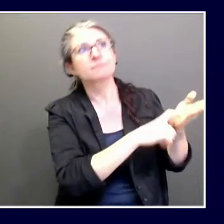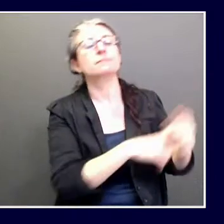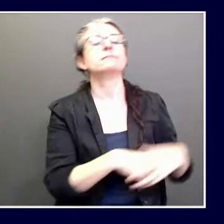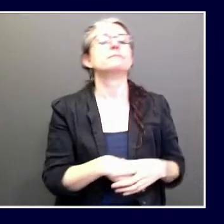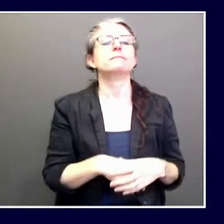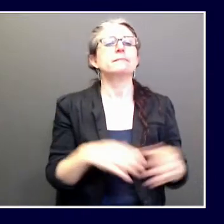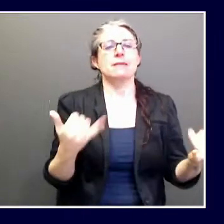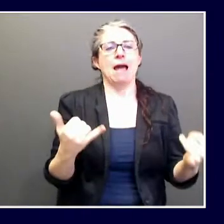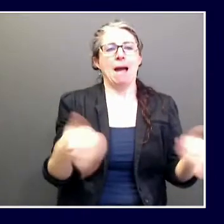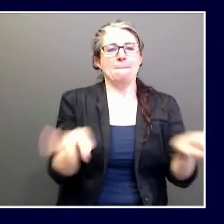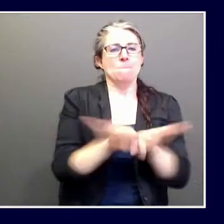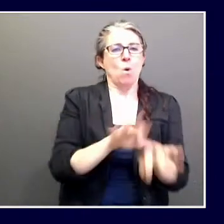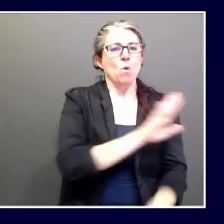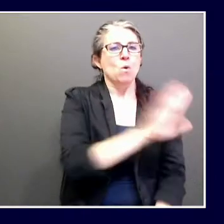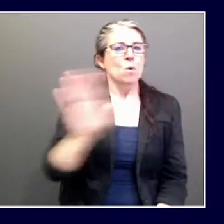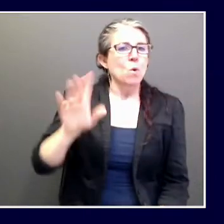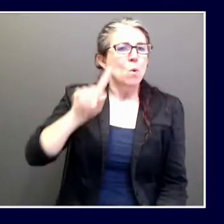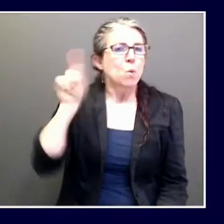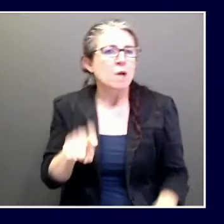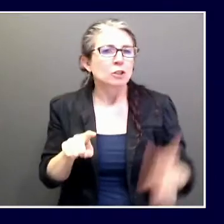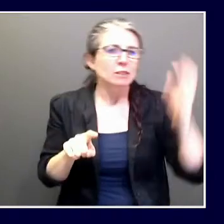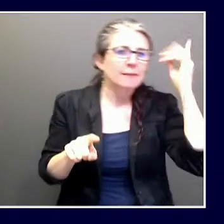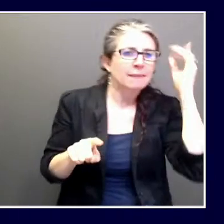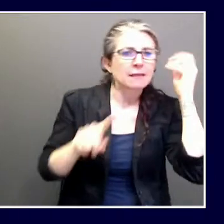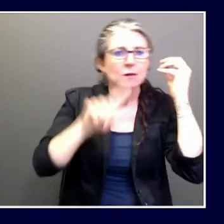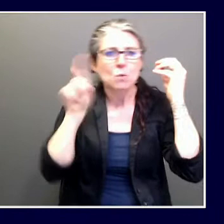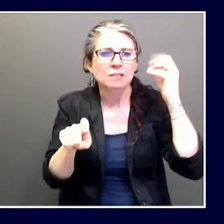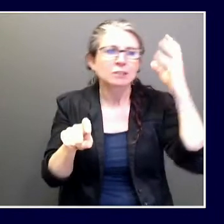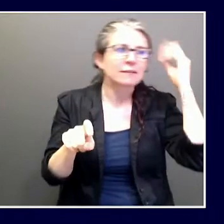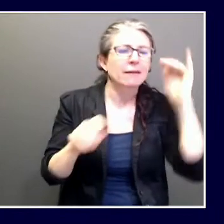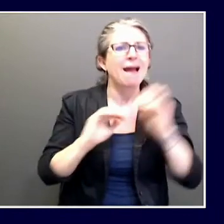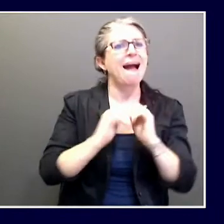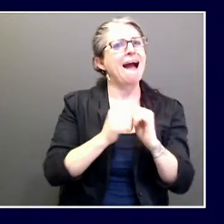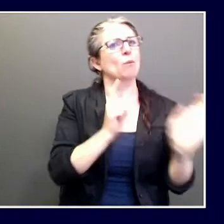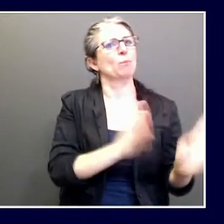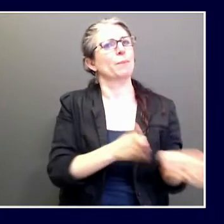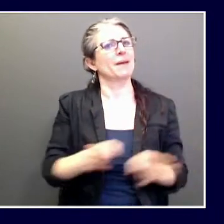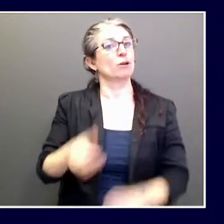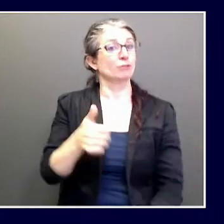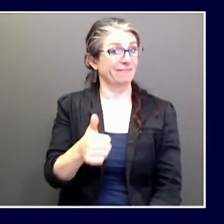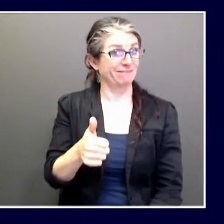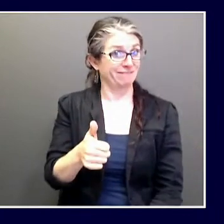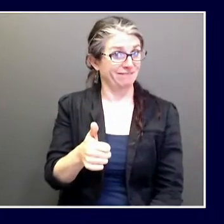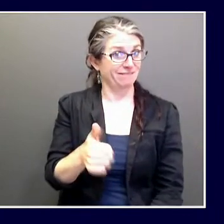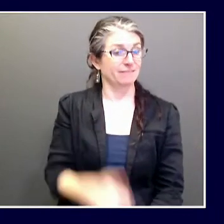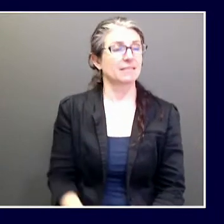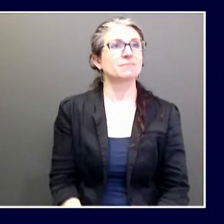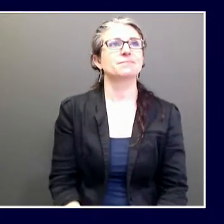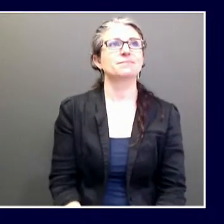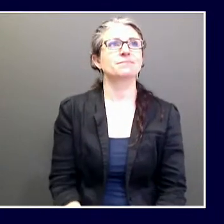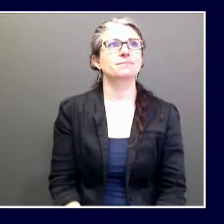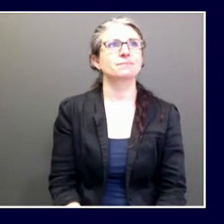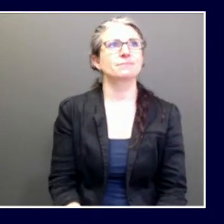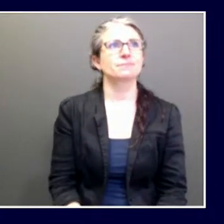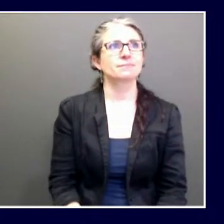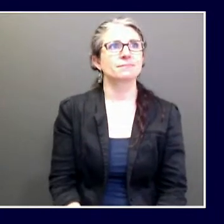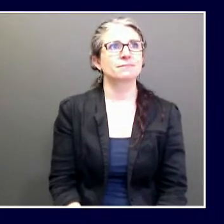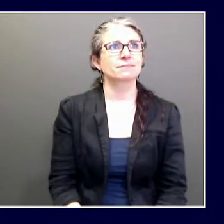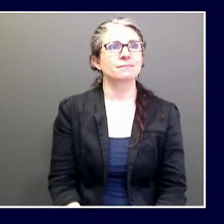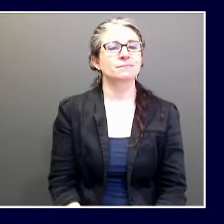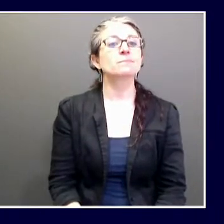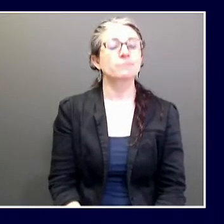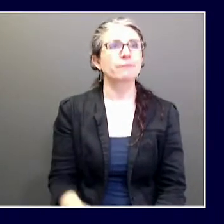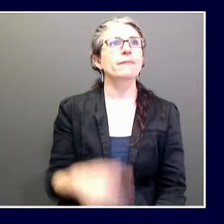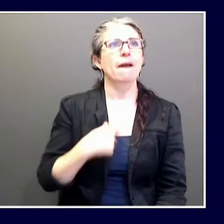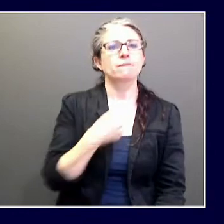start doing today to prepare. Right now, there are a few areas of inquiry,